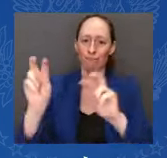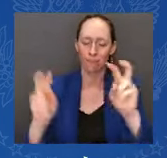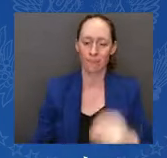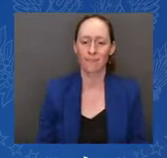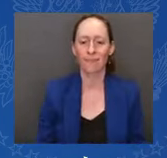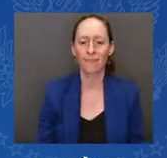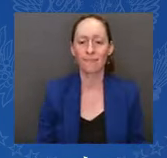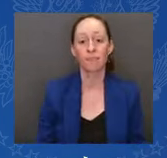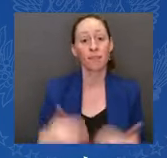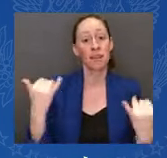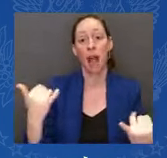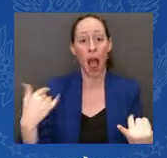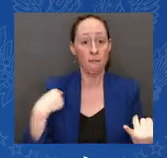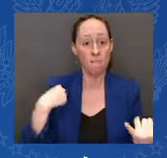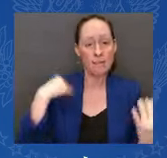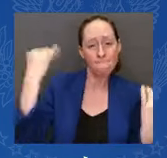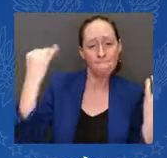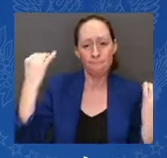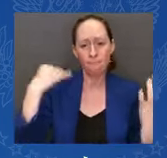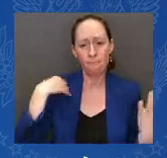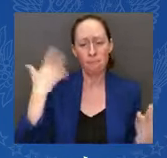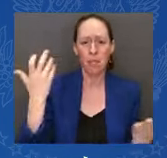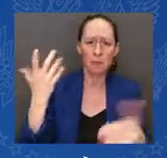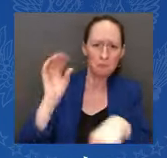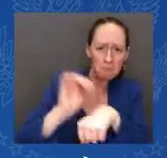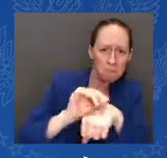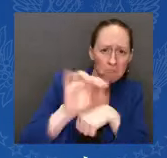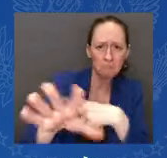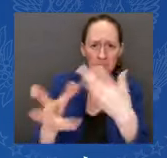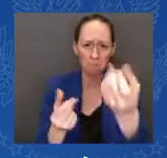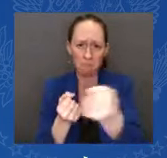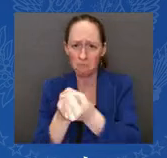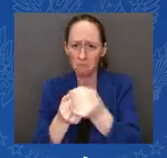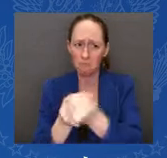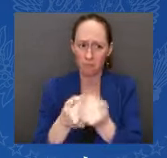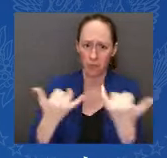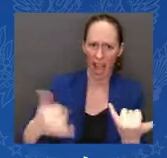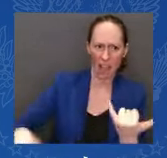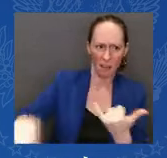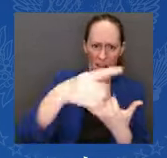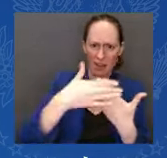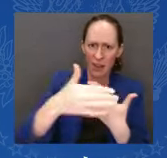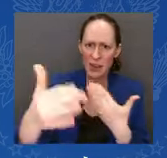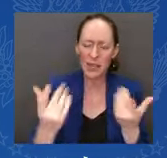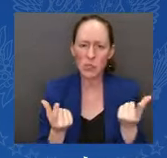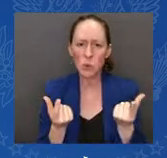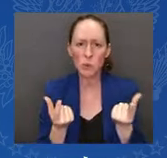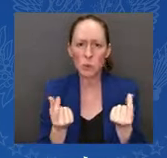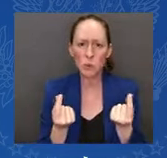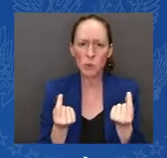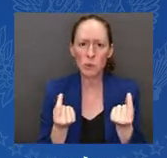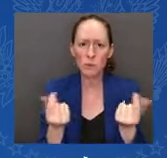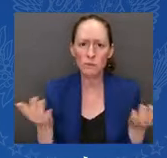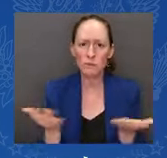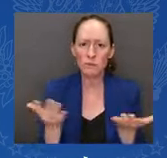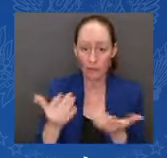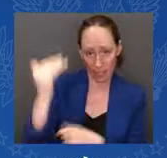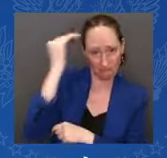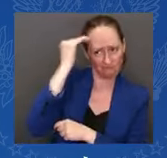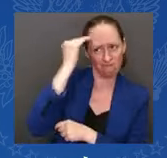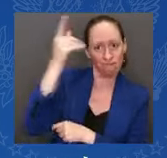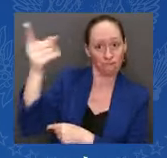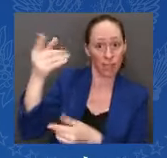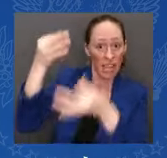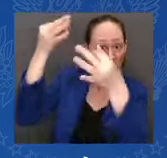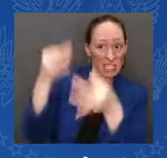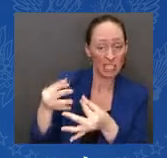decision. Guidance that is consistent with today's decision. They should not abandon, let me say this again, they should not abandon their